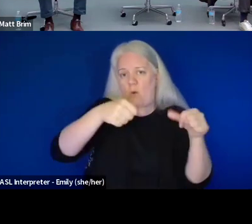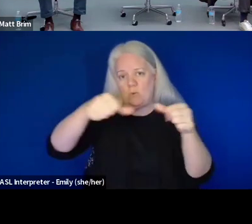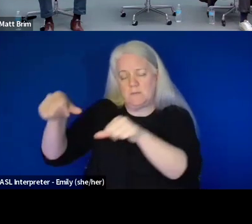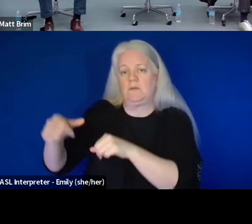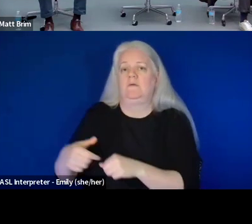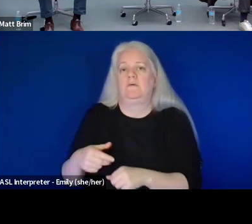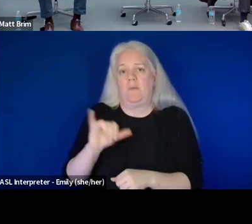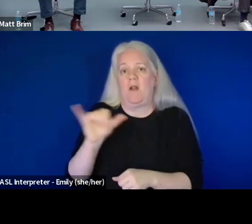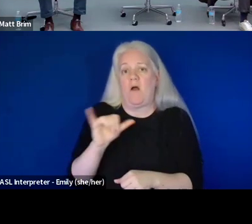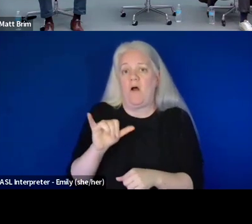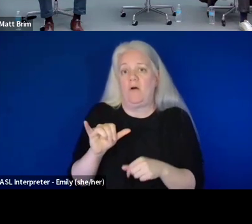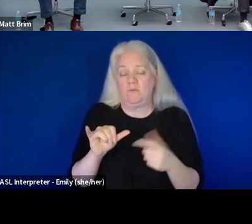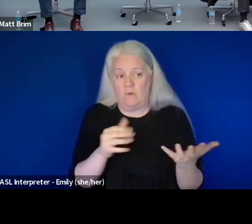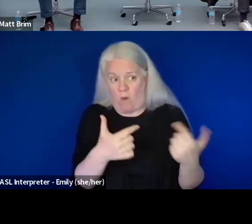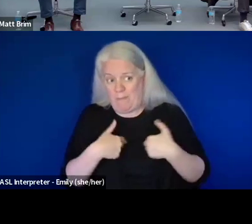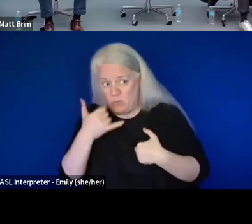emails for other students.